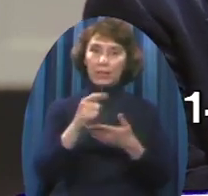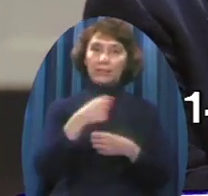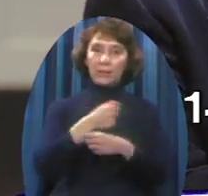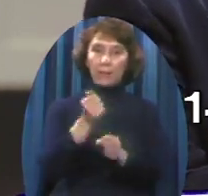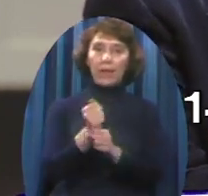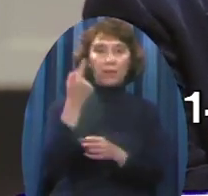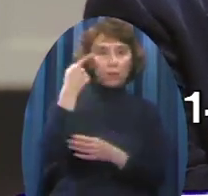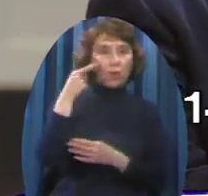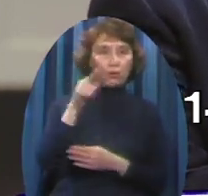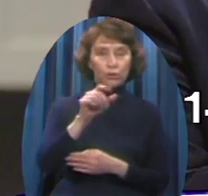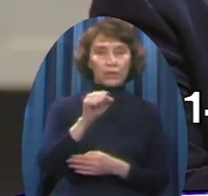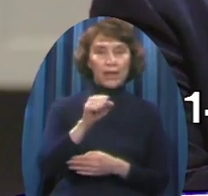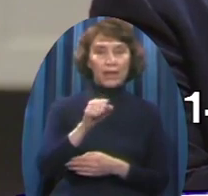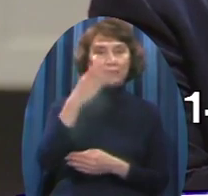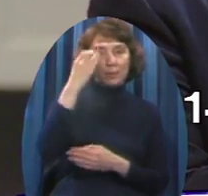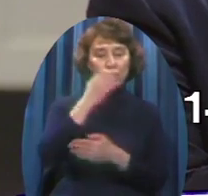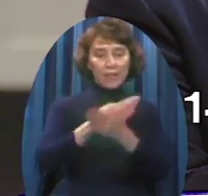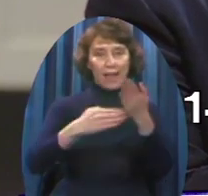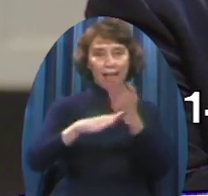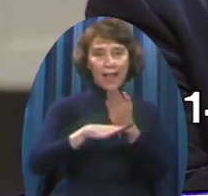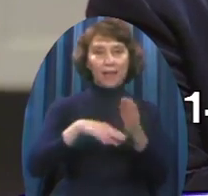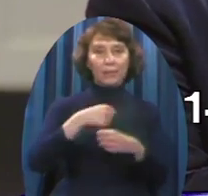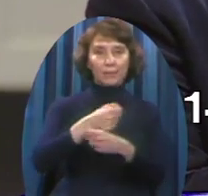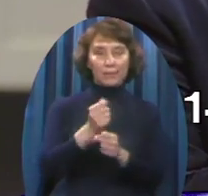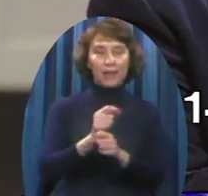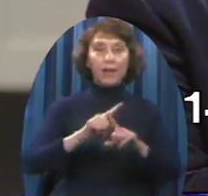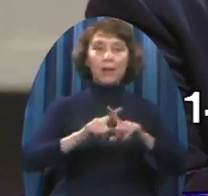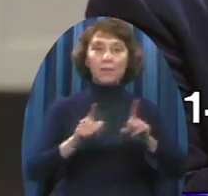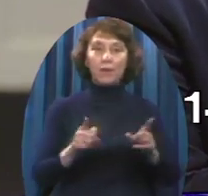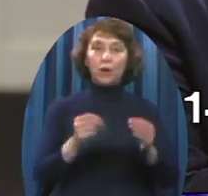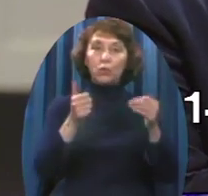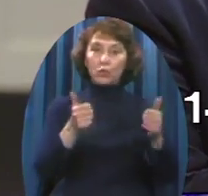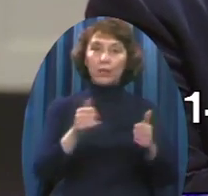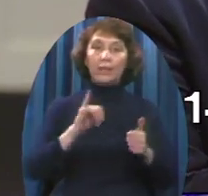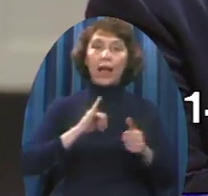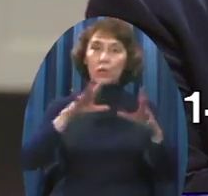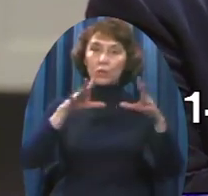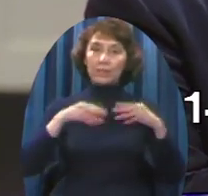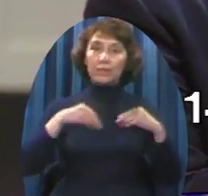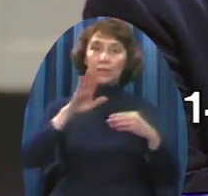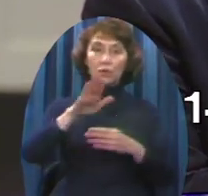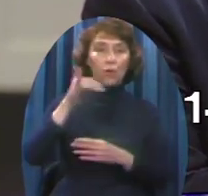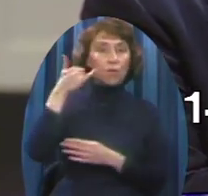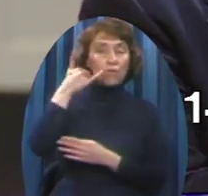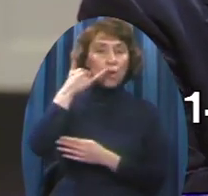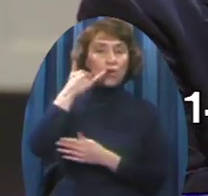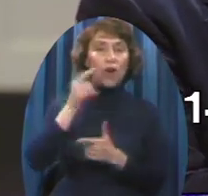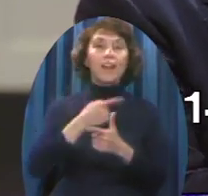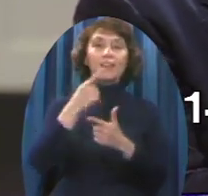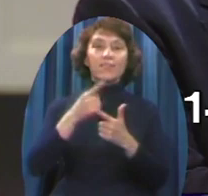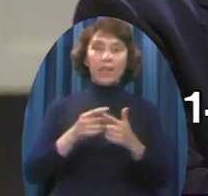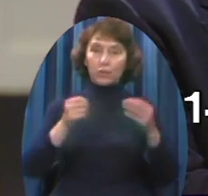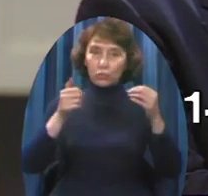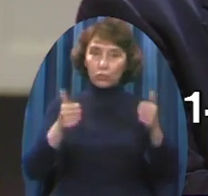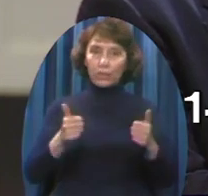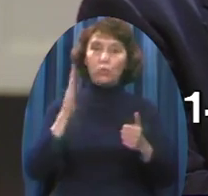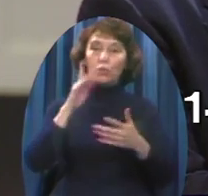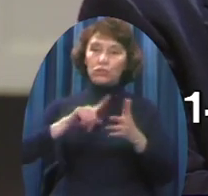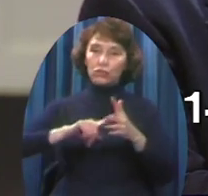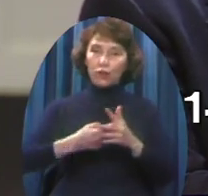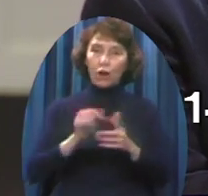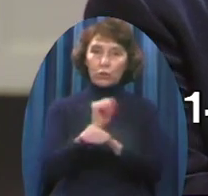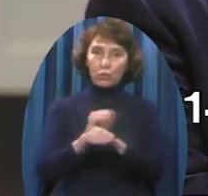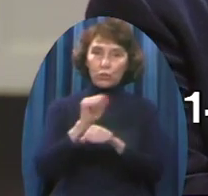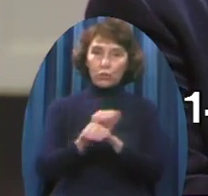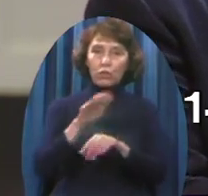you, but it will go into production as quickly as I get your telephone call. I need your help, and I want you to be